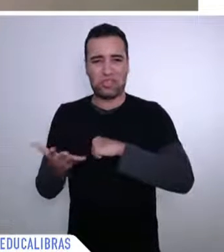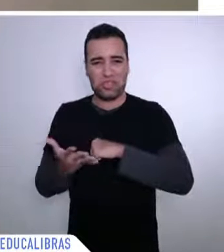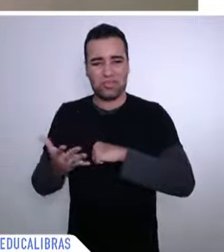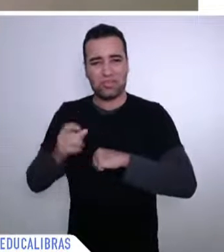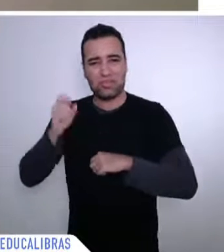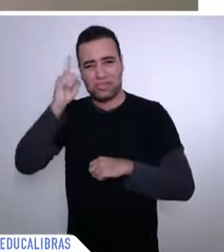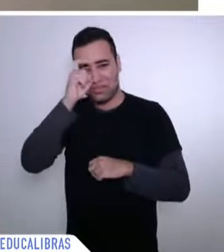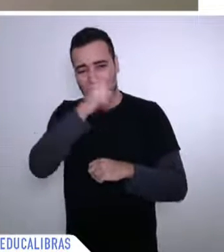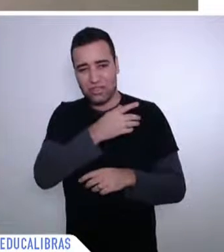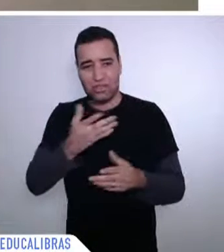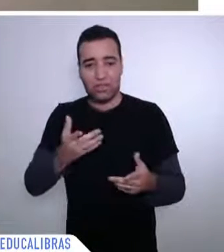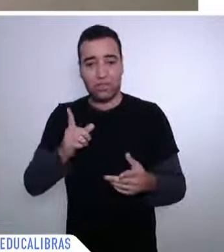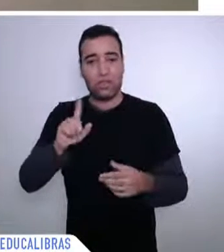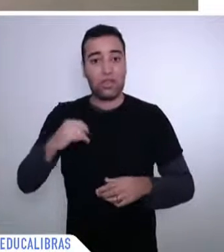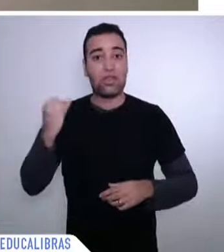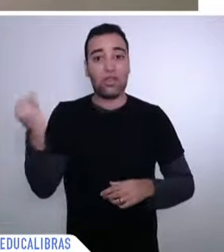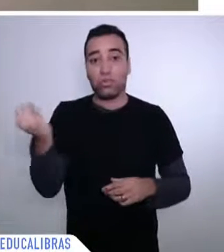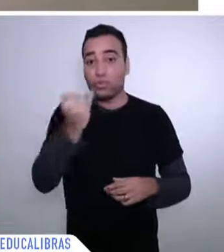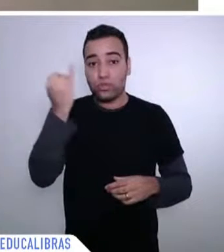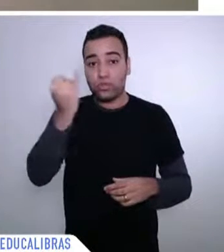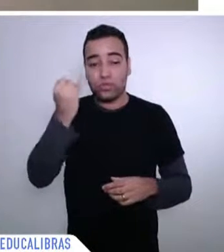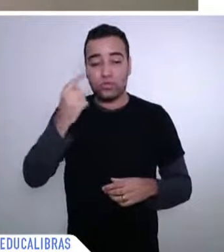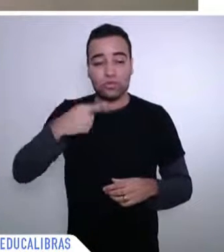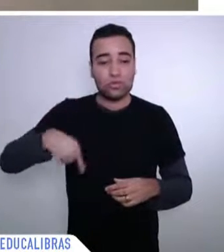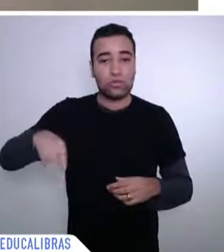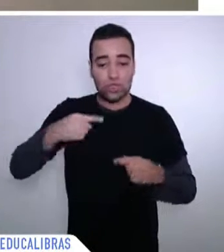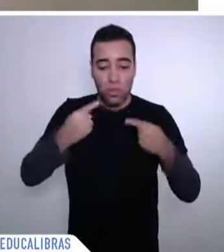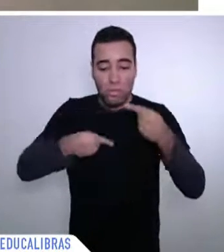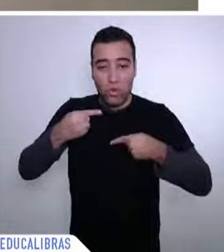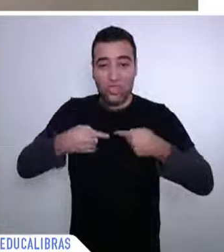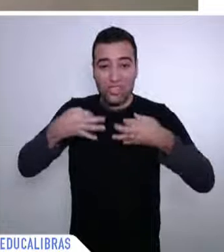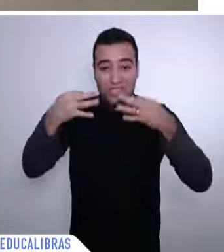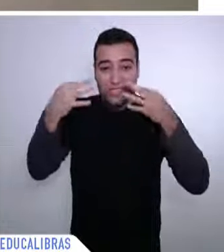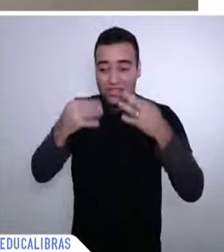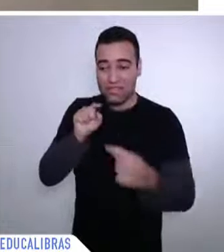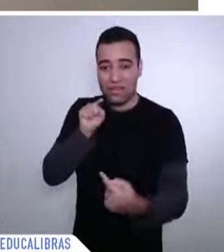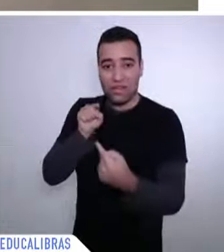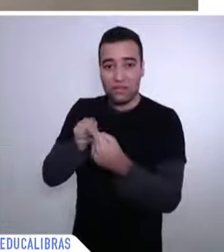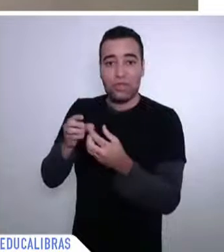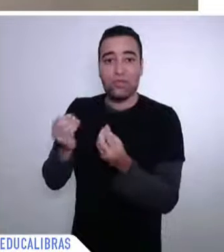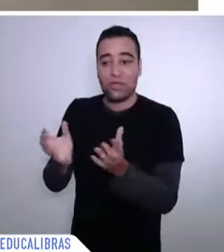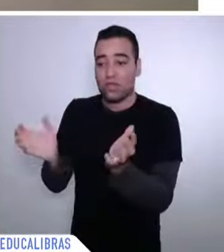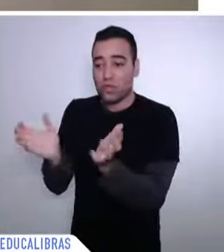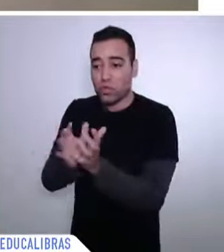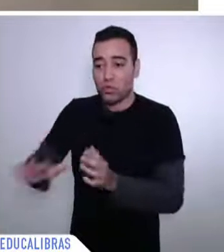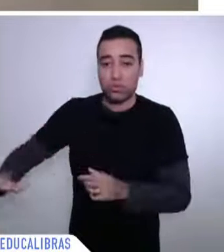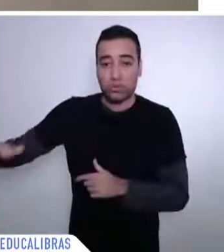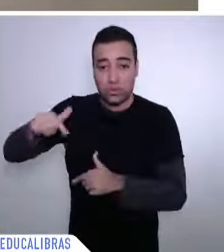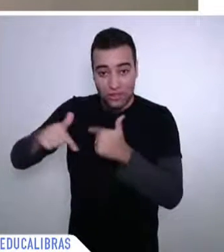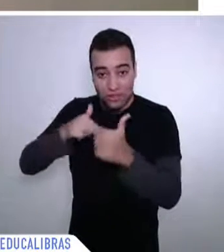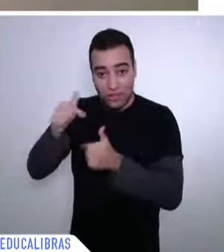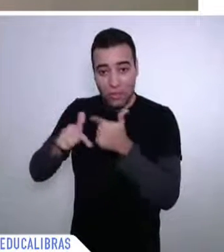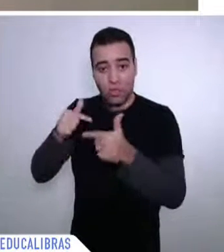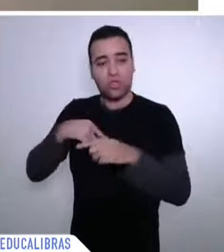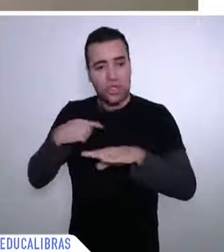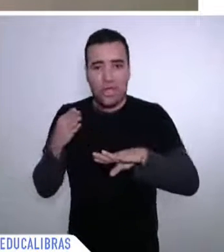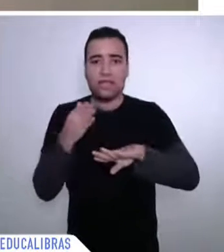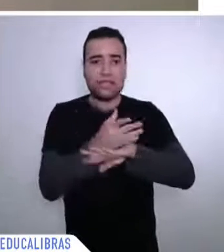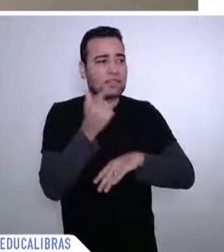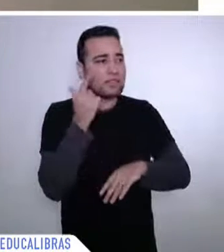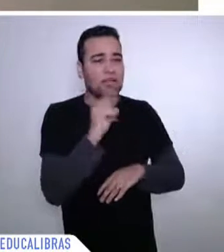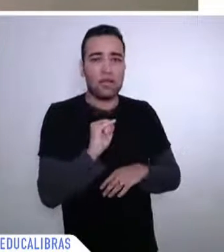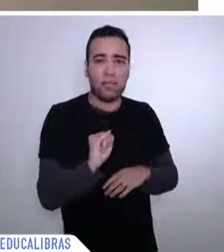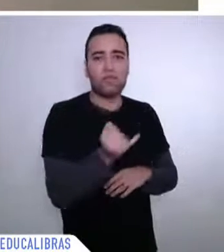workers grab the opportunities that exist, and especially workers who are already in a vulnerable position and who are likely to